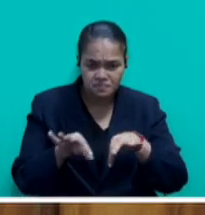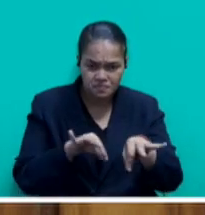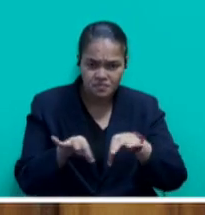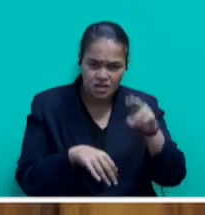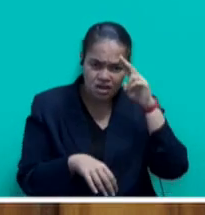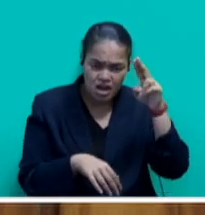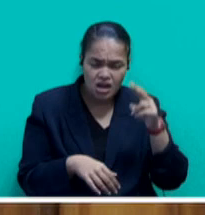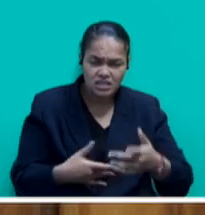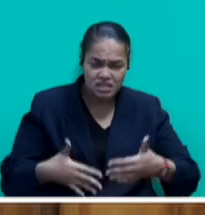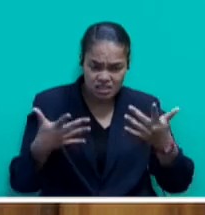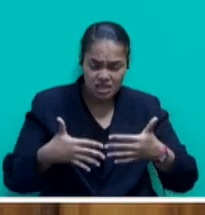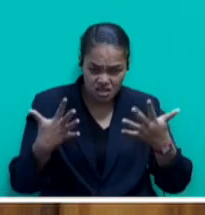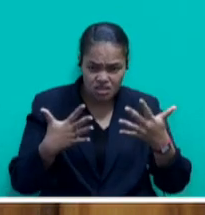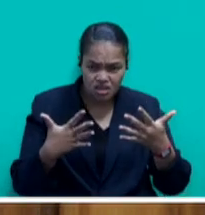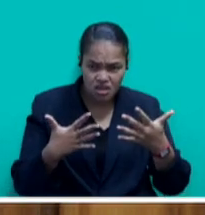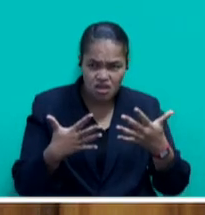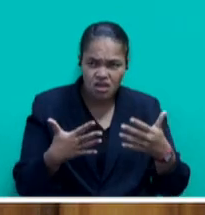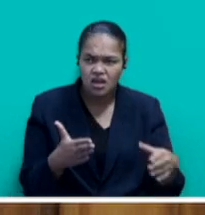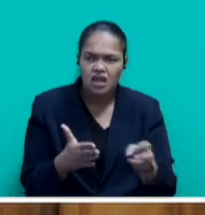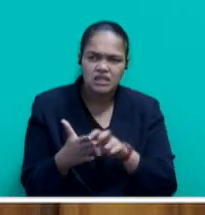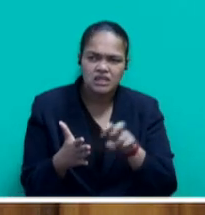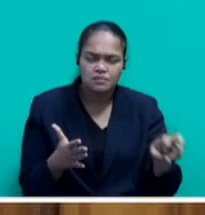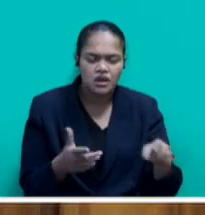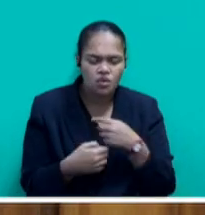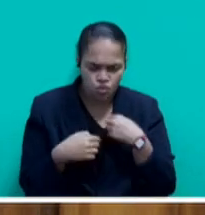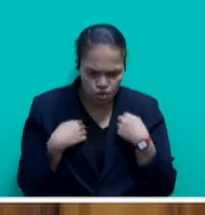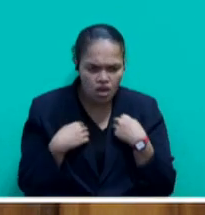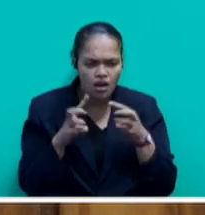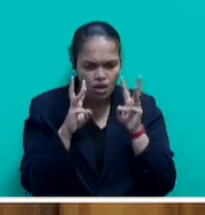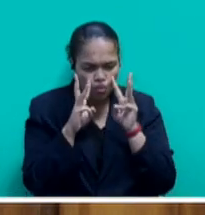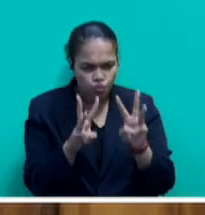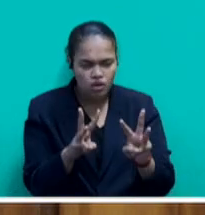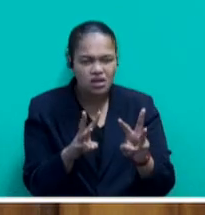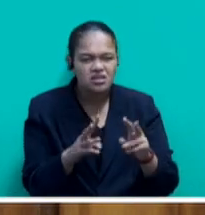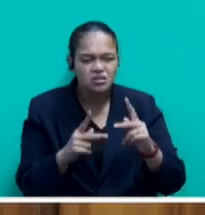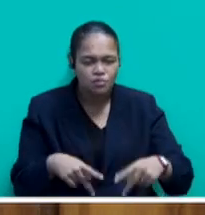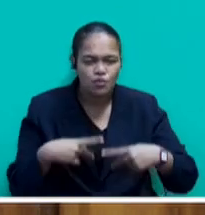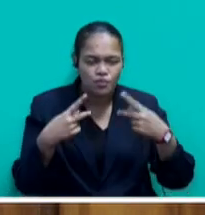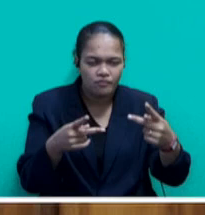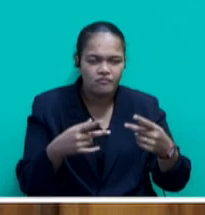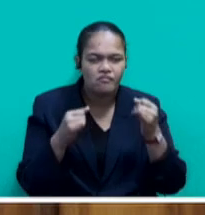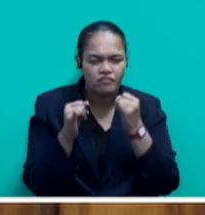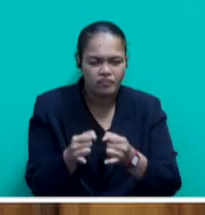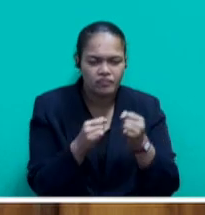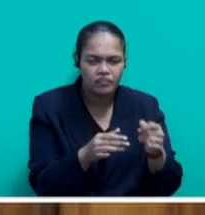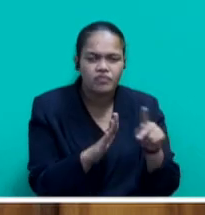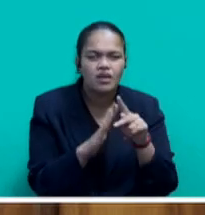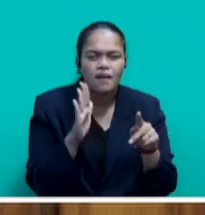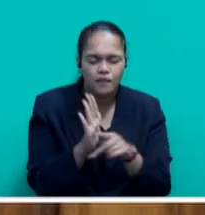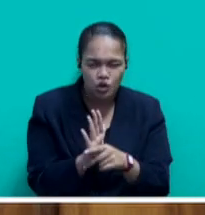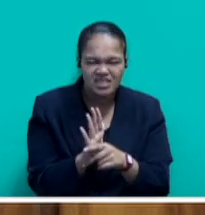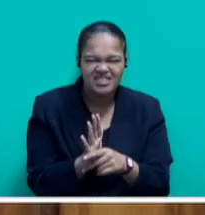Statistics was disbanded, we gradually began to witness the proposal and implementation of policies that lacked a thorough